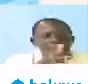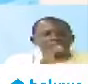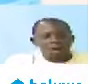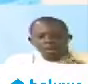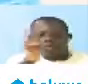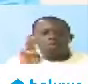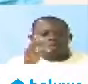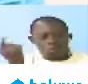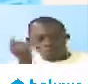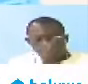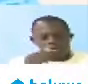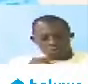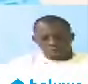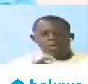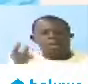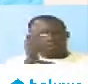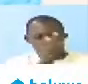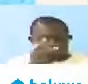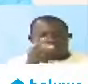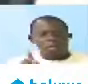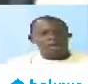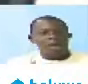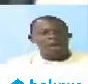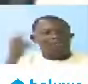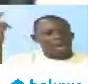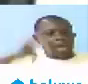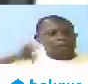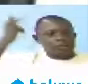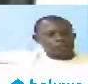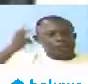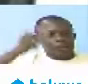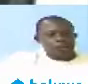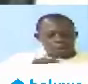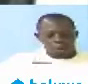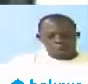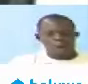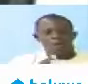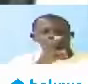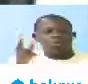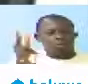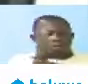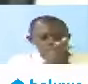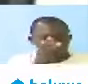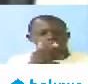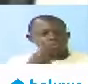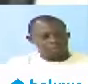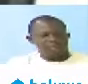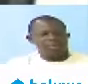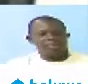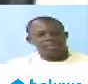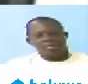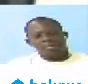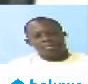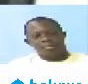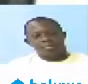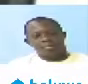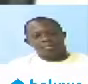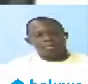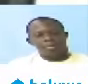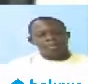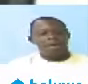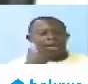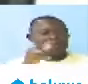them. So mustani say. There were 18 women. So I will like a bodyguard. They were my bodyguards.